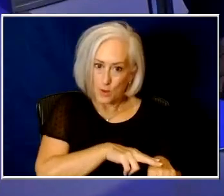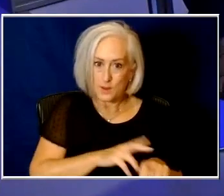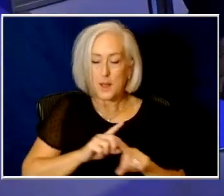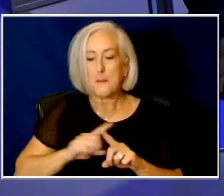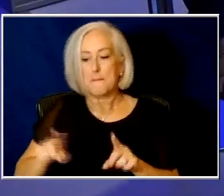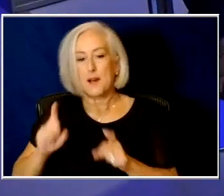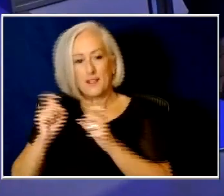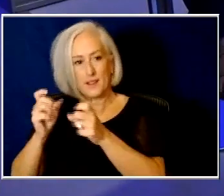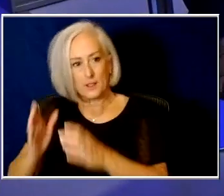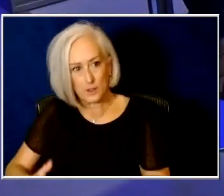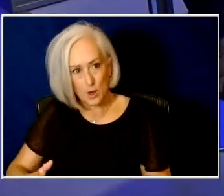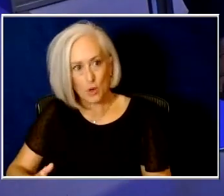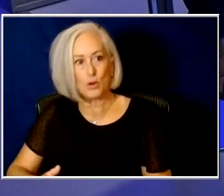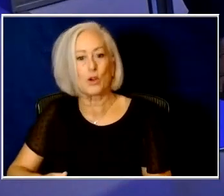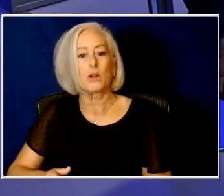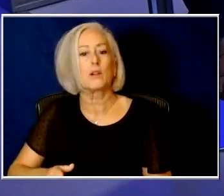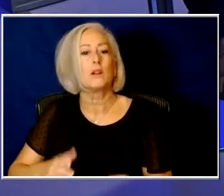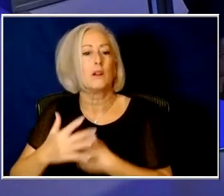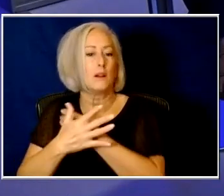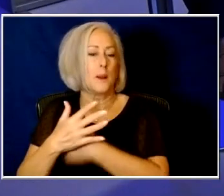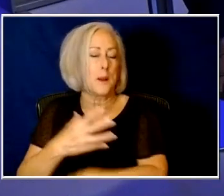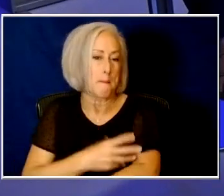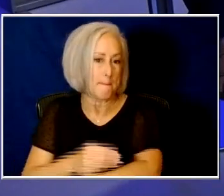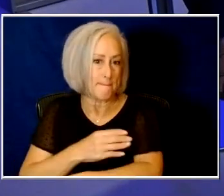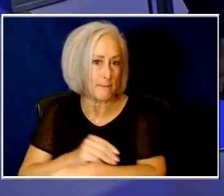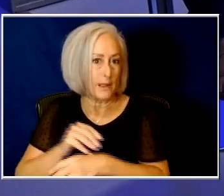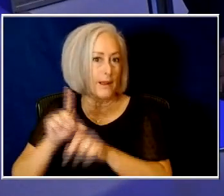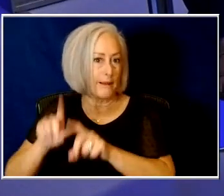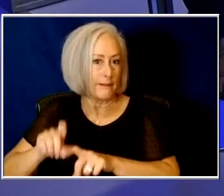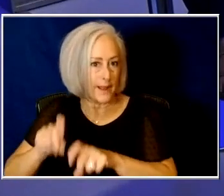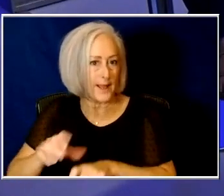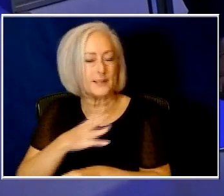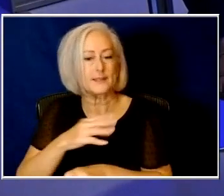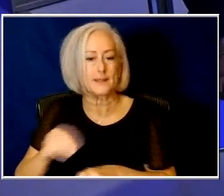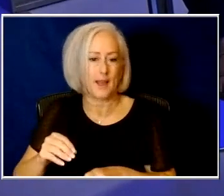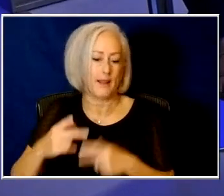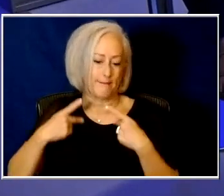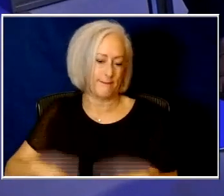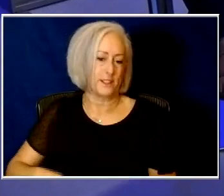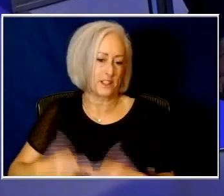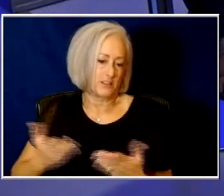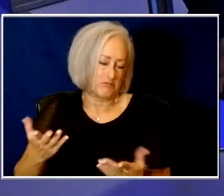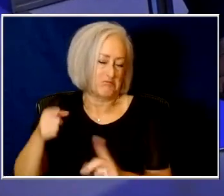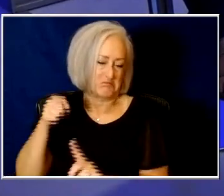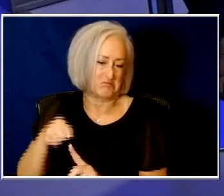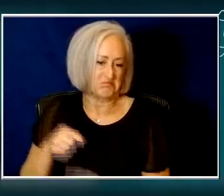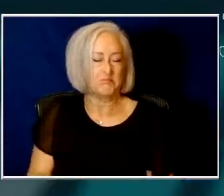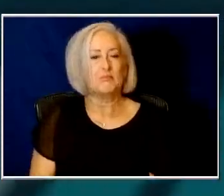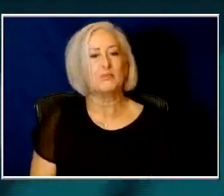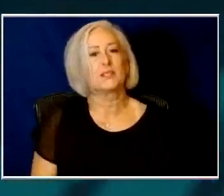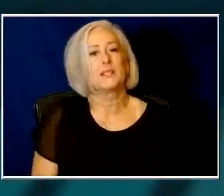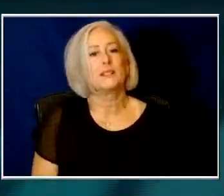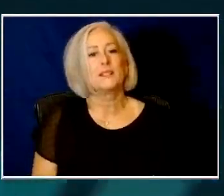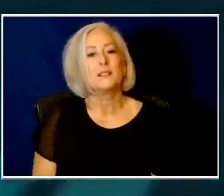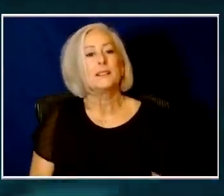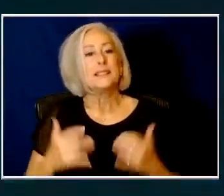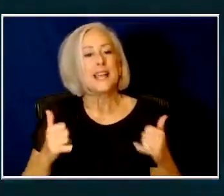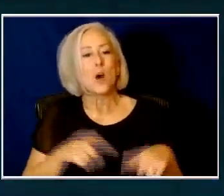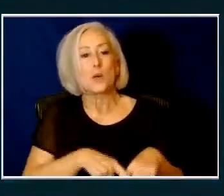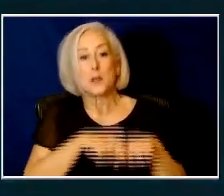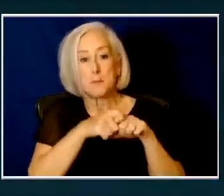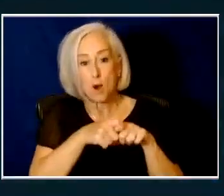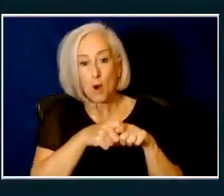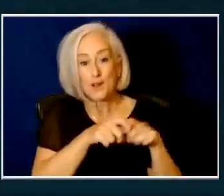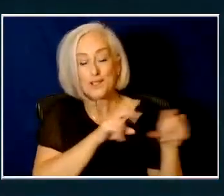Well, that's a very big deal. Okay, well, we're going to pause for just a minute. We'll come back to our conversation of the questions we have because we got to check in with Dr.